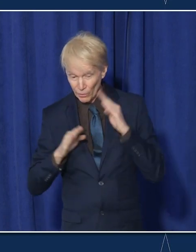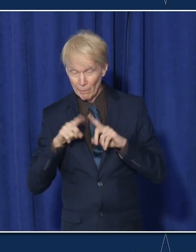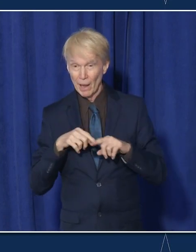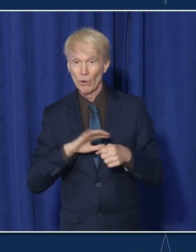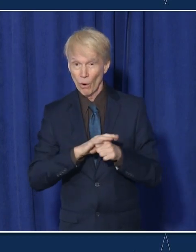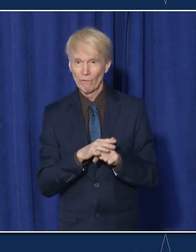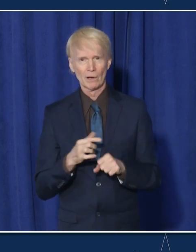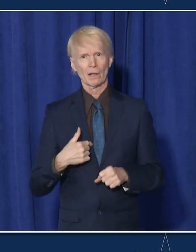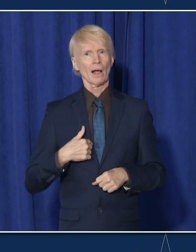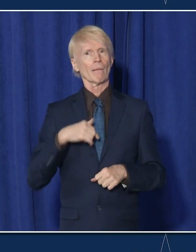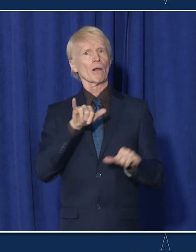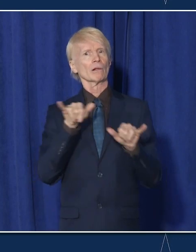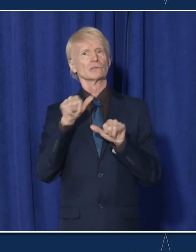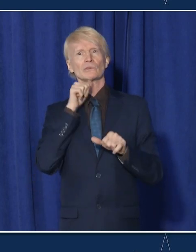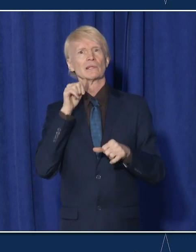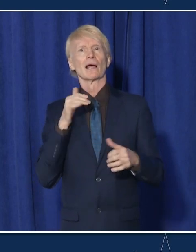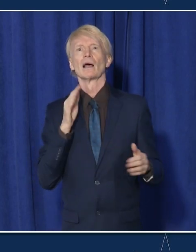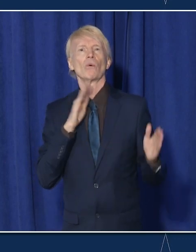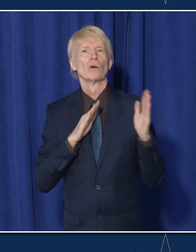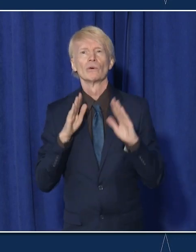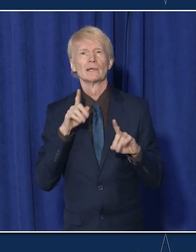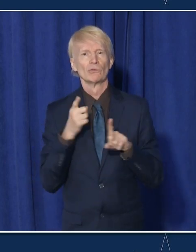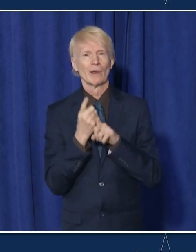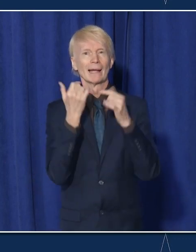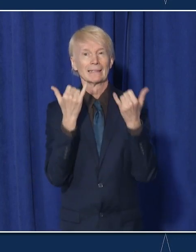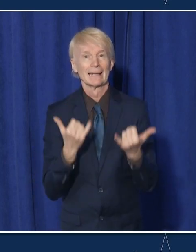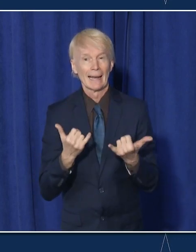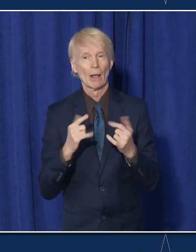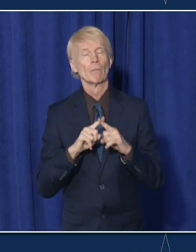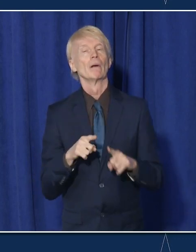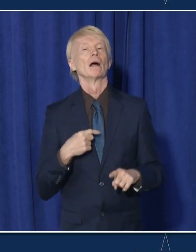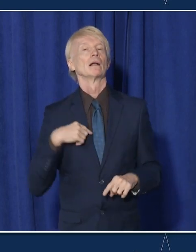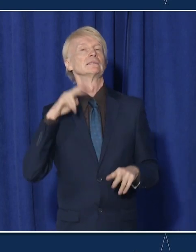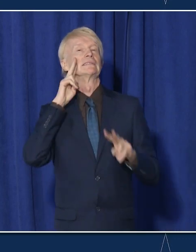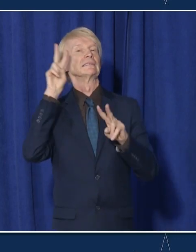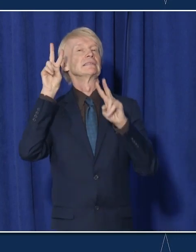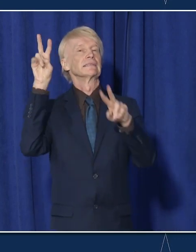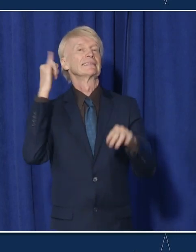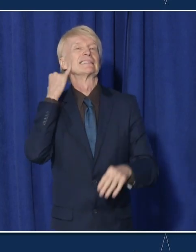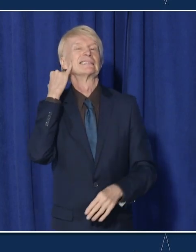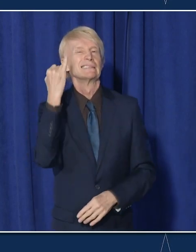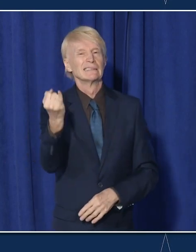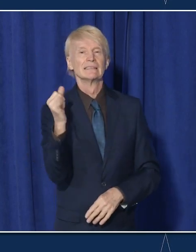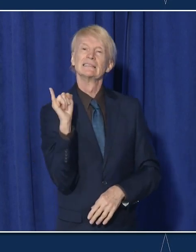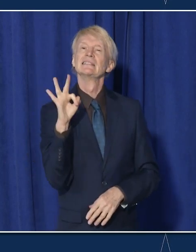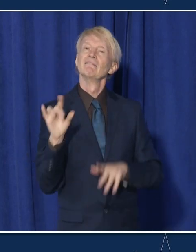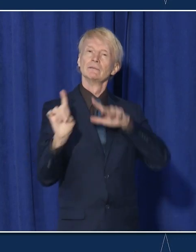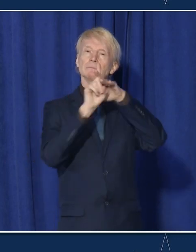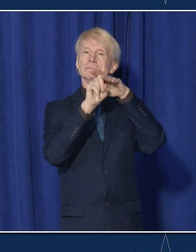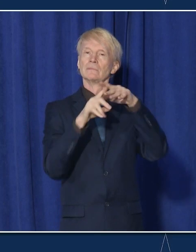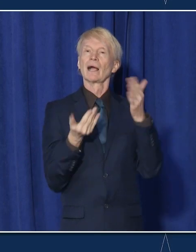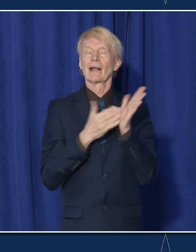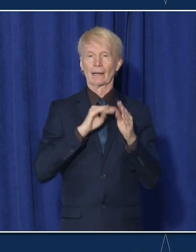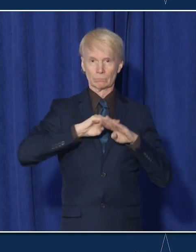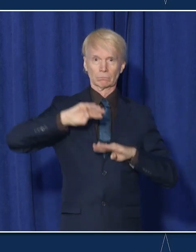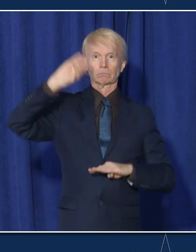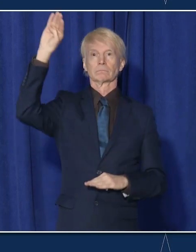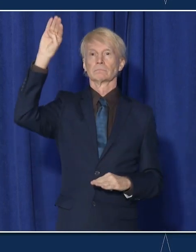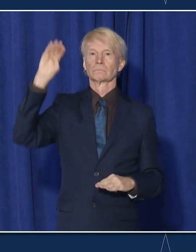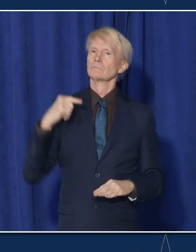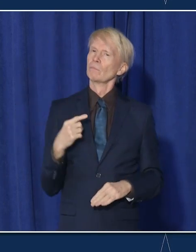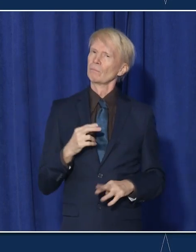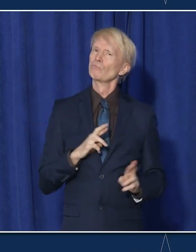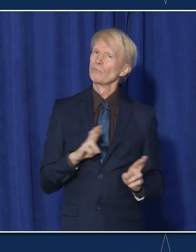I am also not very concerned about COVID right now, but I'm worried that if we were to see a surge, we want to have testing